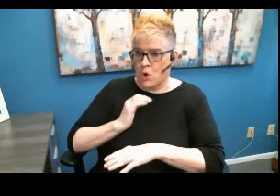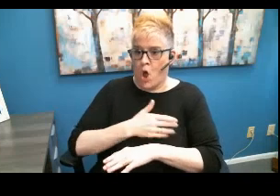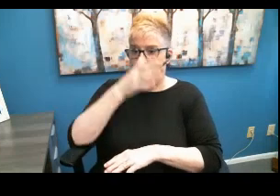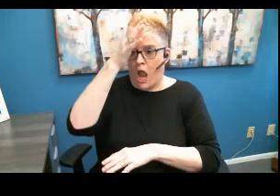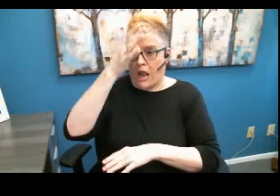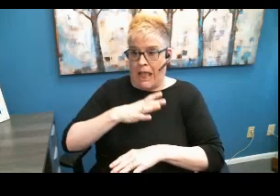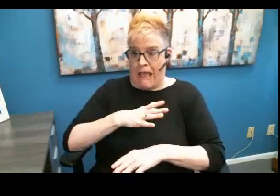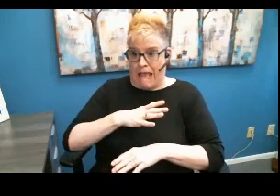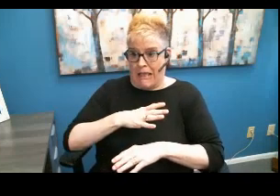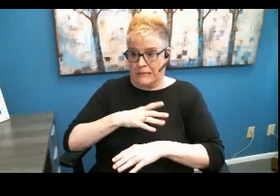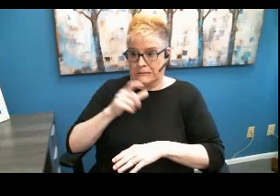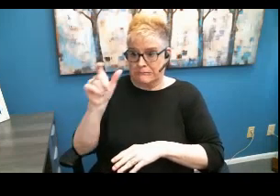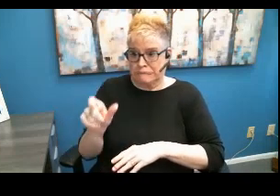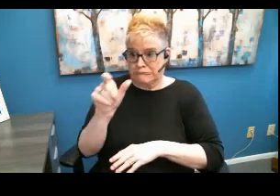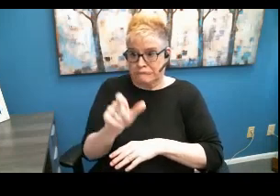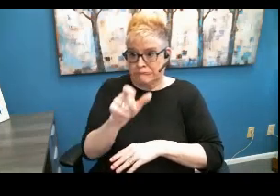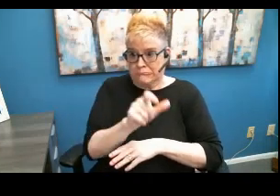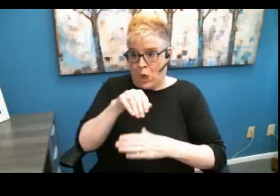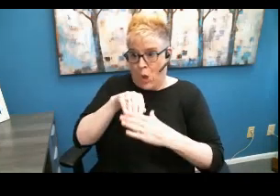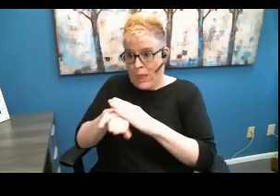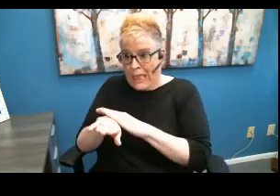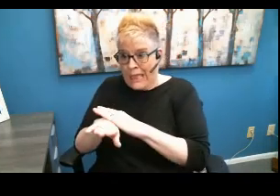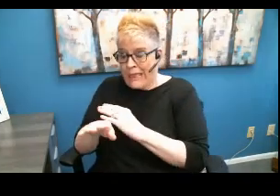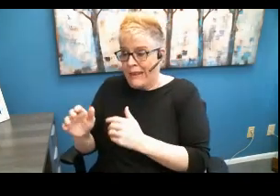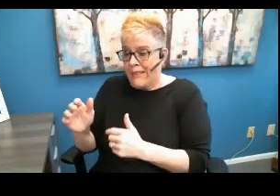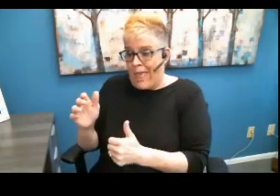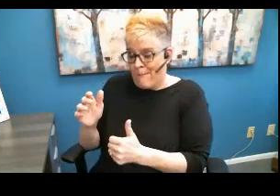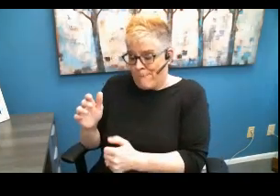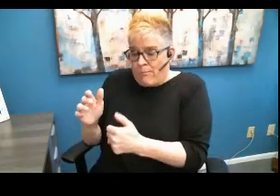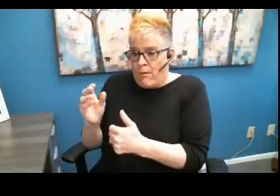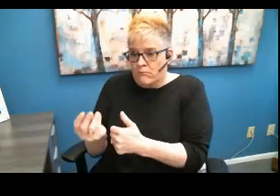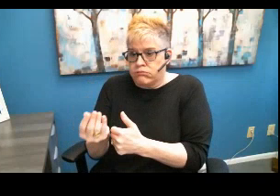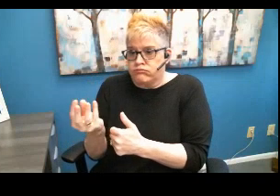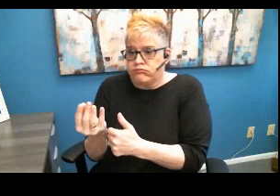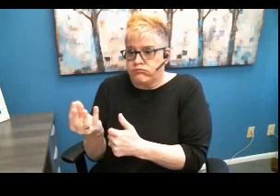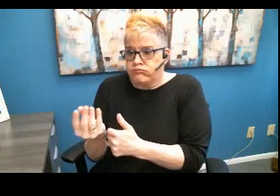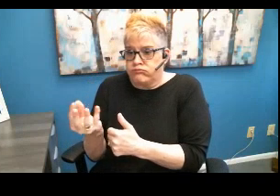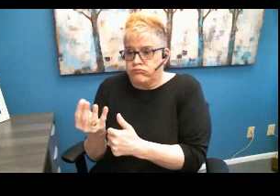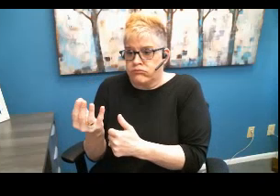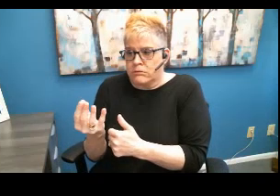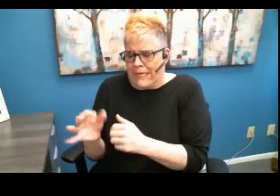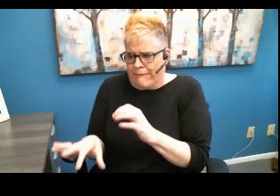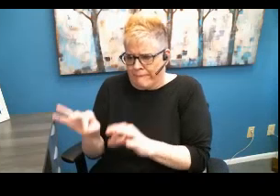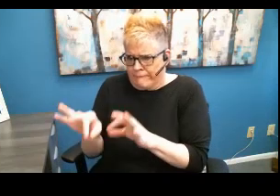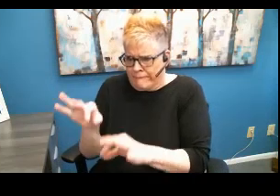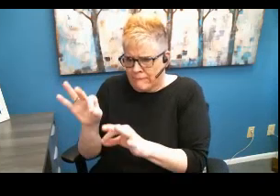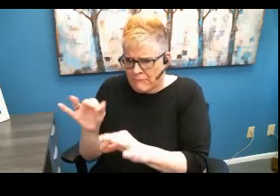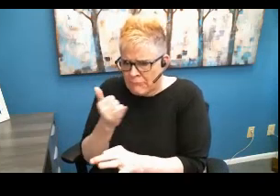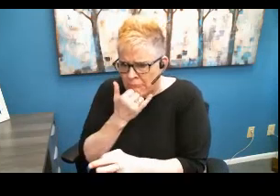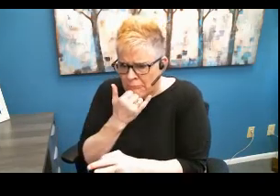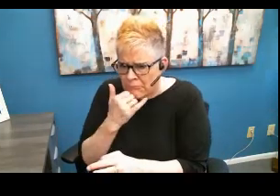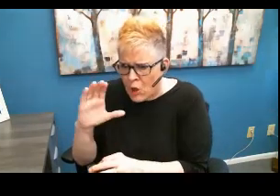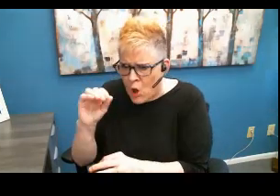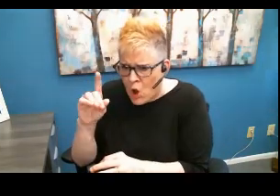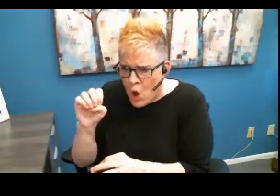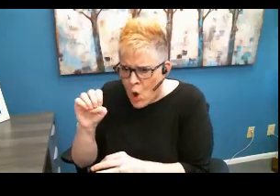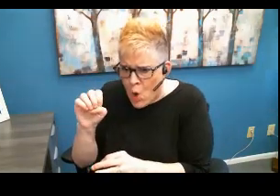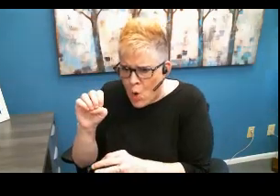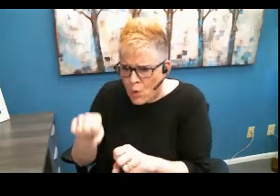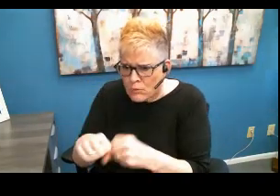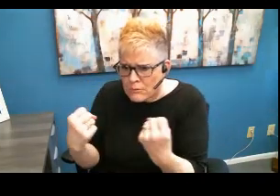in and are attempting to relight some of these appliances, they may find issues, code violations, that